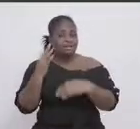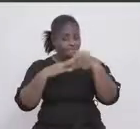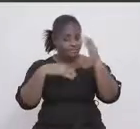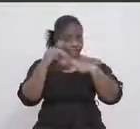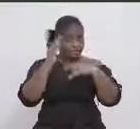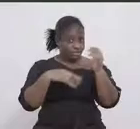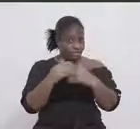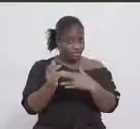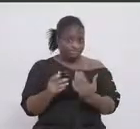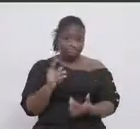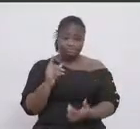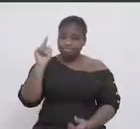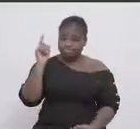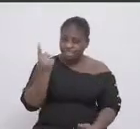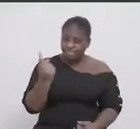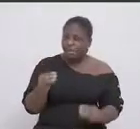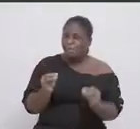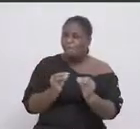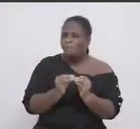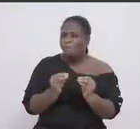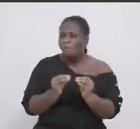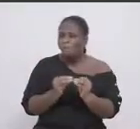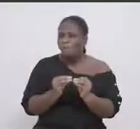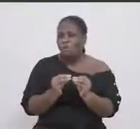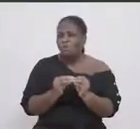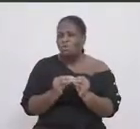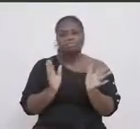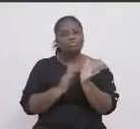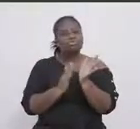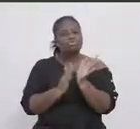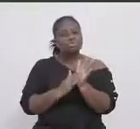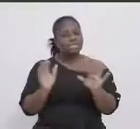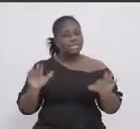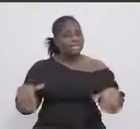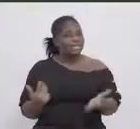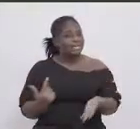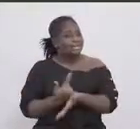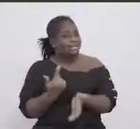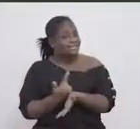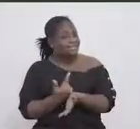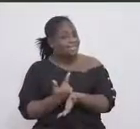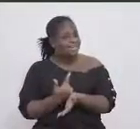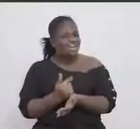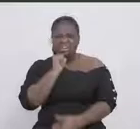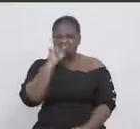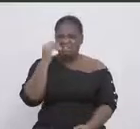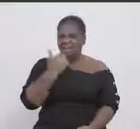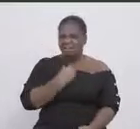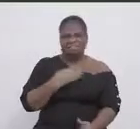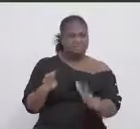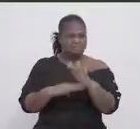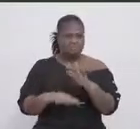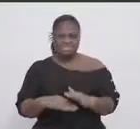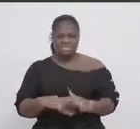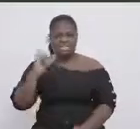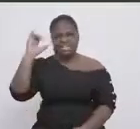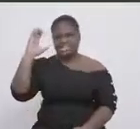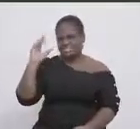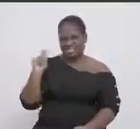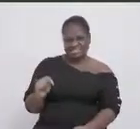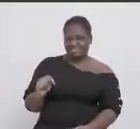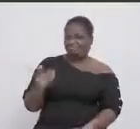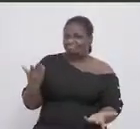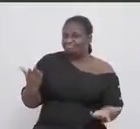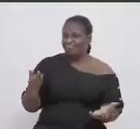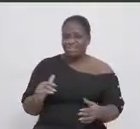infrastructure. First, a lot of schools in Ghana do not have basic ICT facilities. We